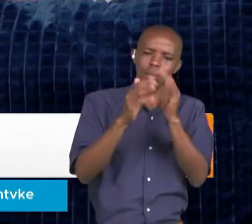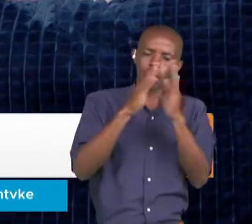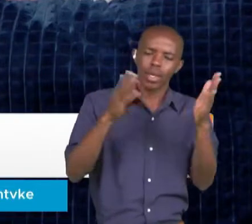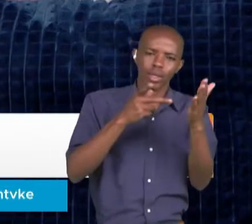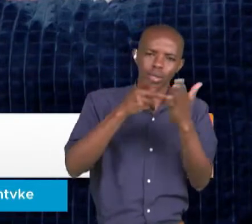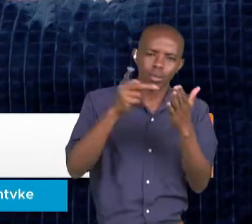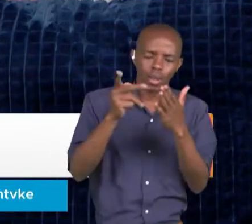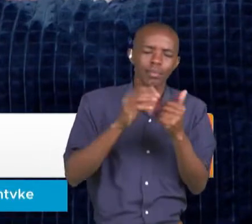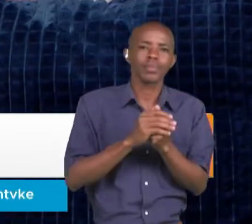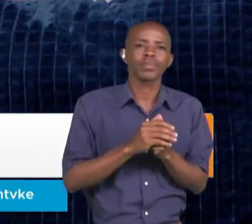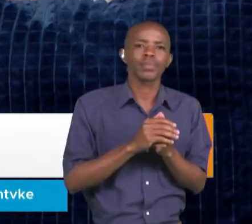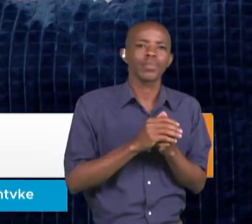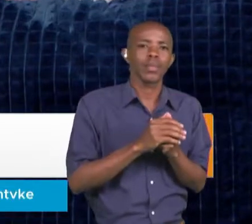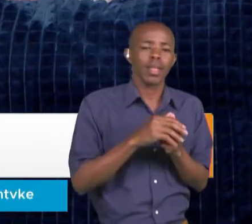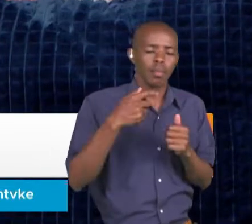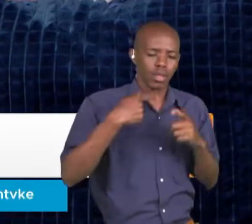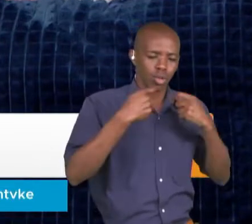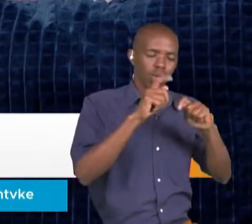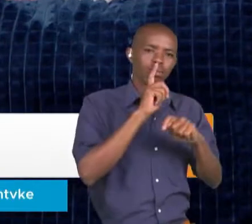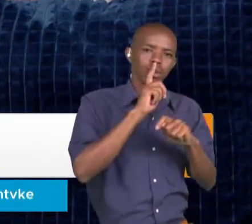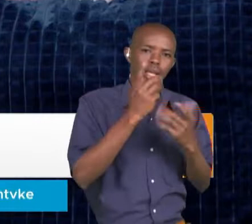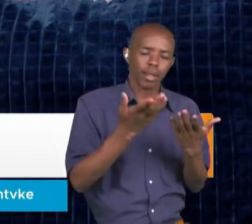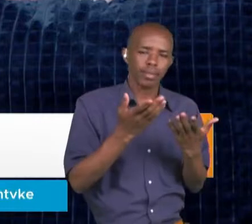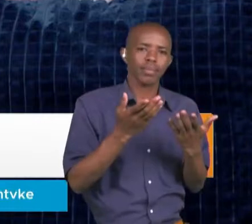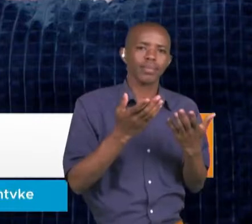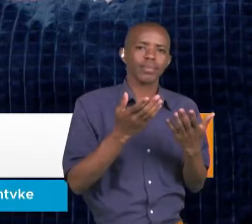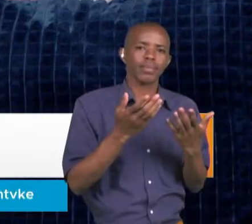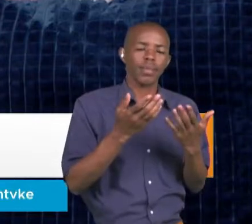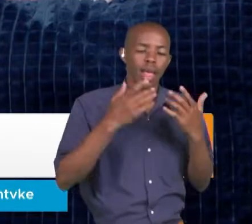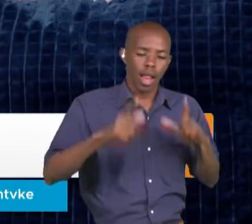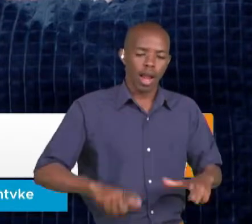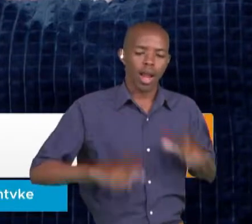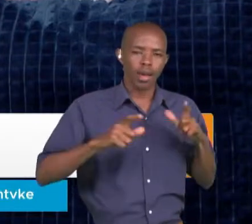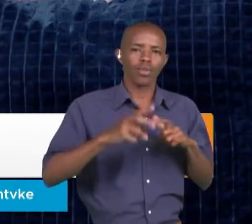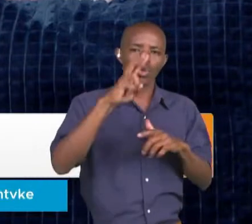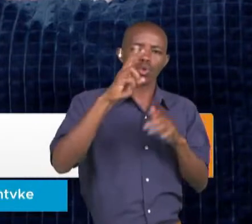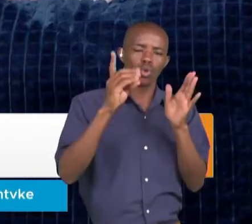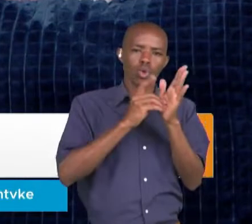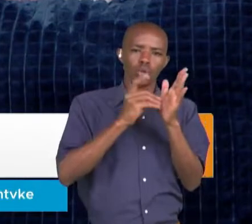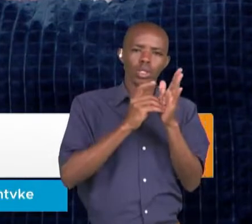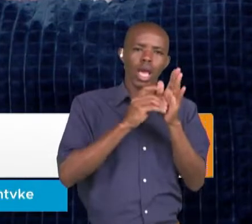nation in danger. Yes, true. Yes. And I'm not trying to say that the lives of the two doctors are not of